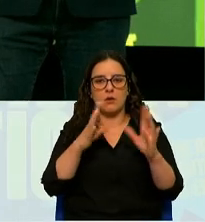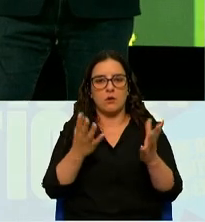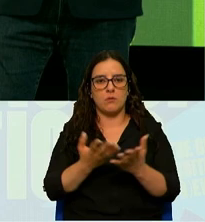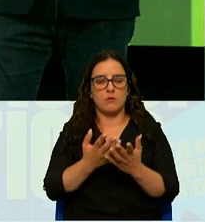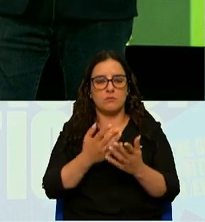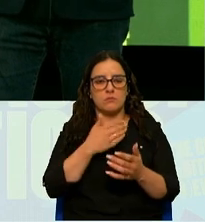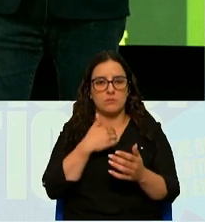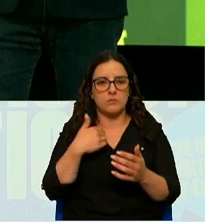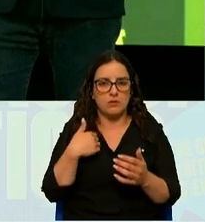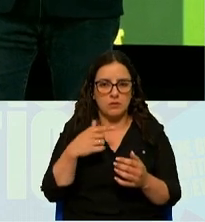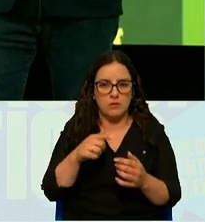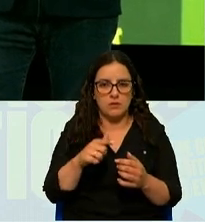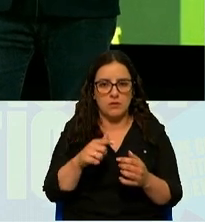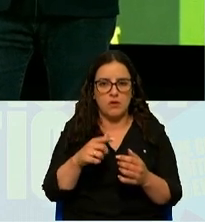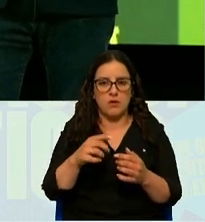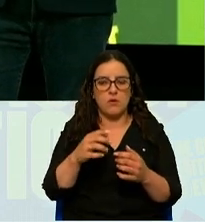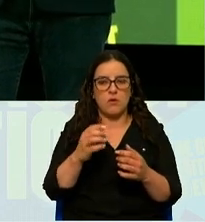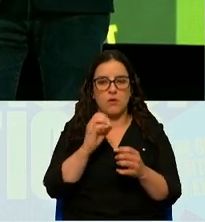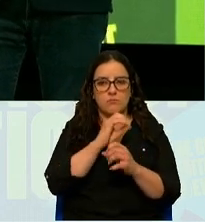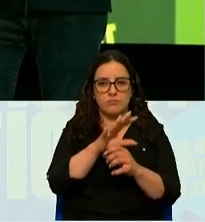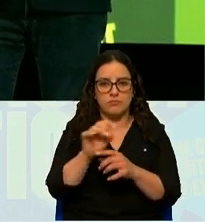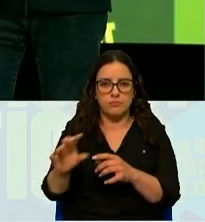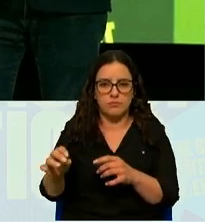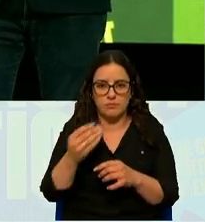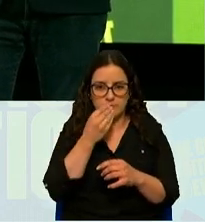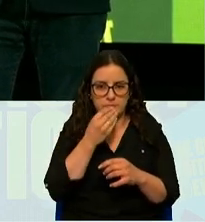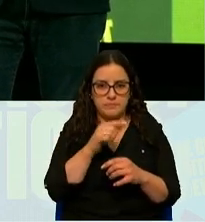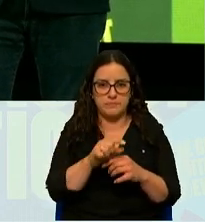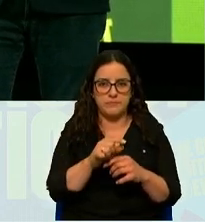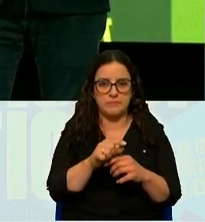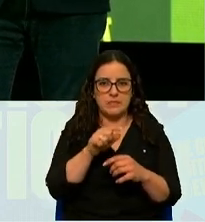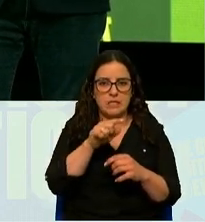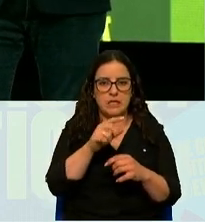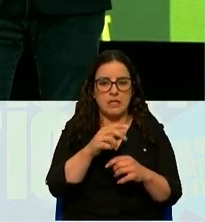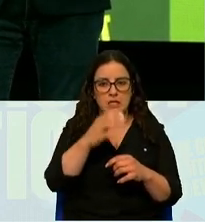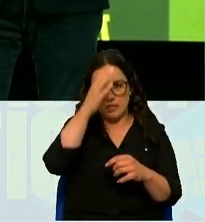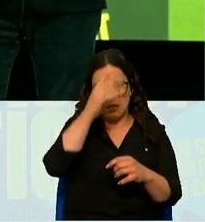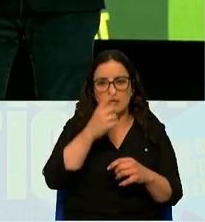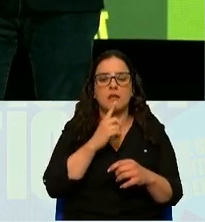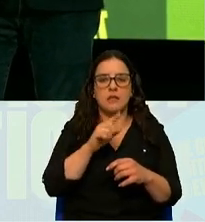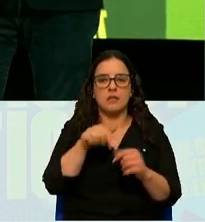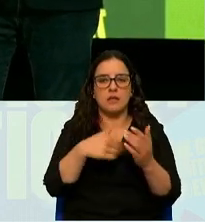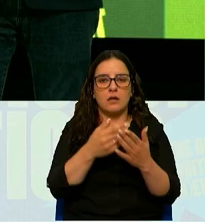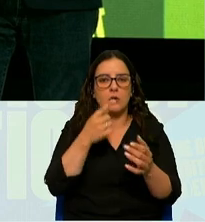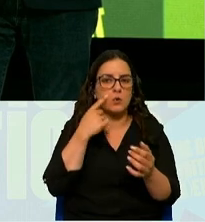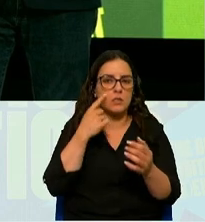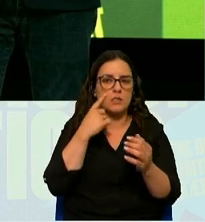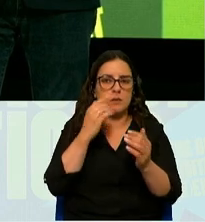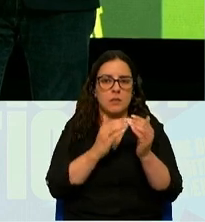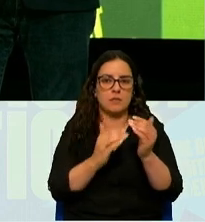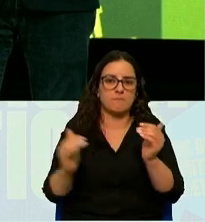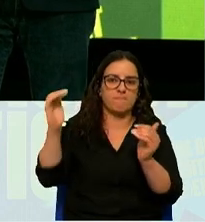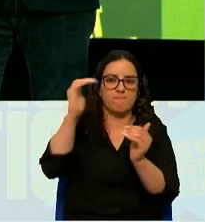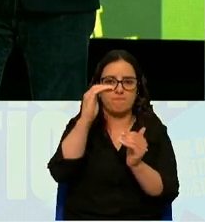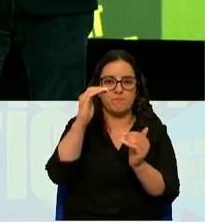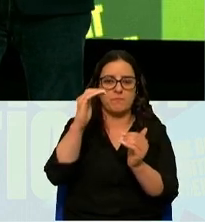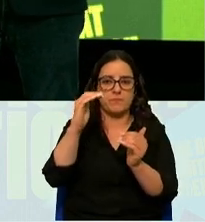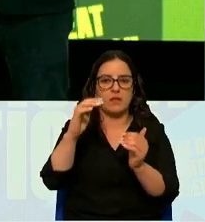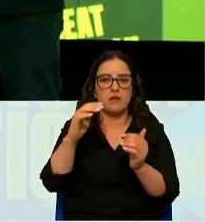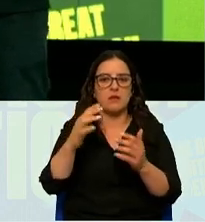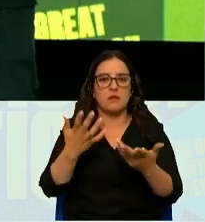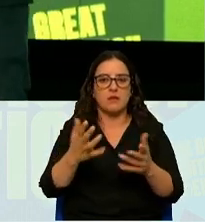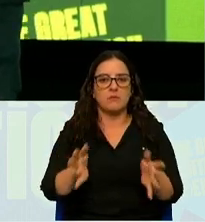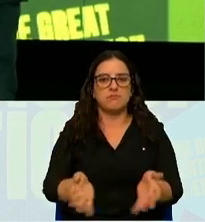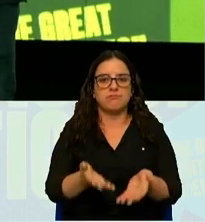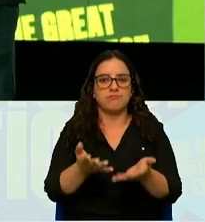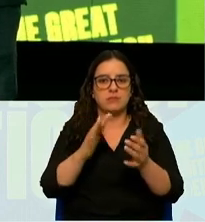you can co-reason with AI to take that knowledge to the next level and make progress in the sciences behind them.